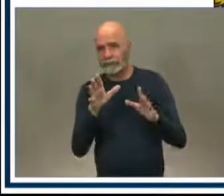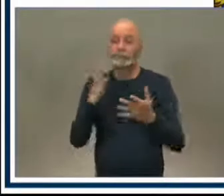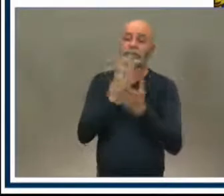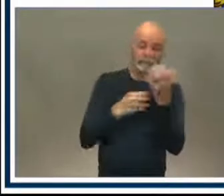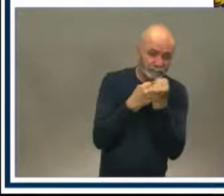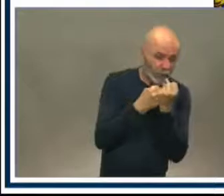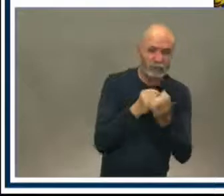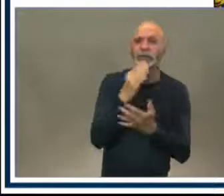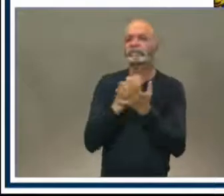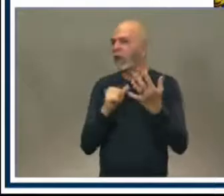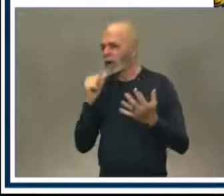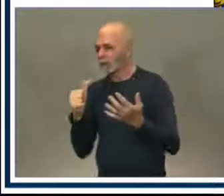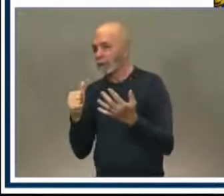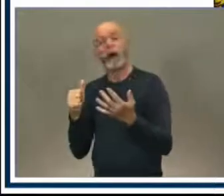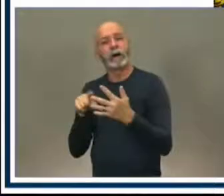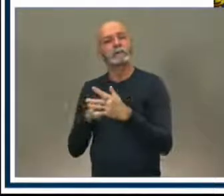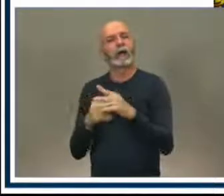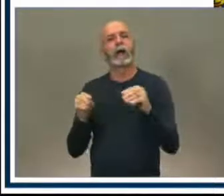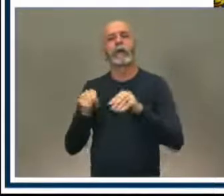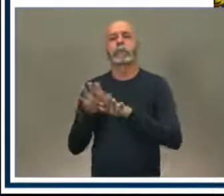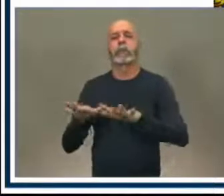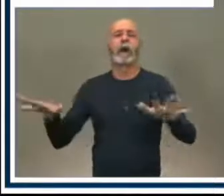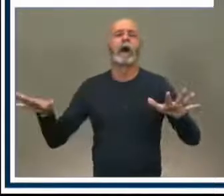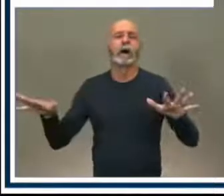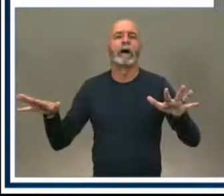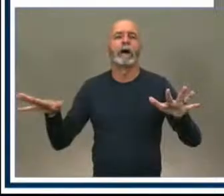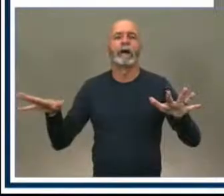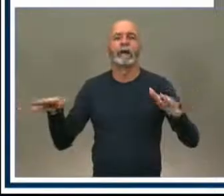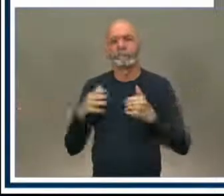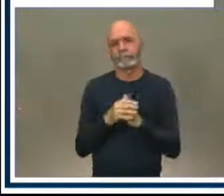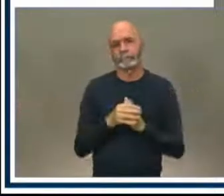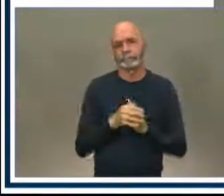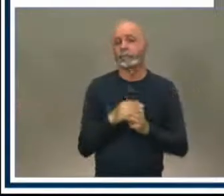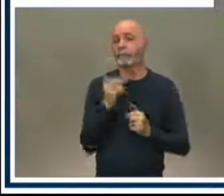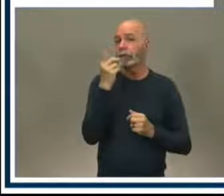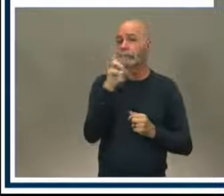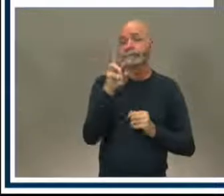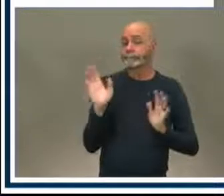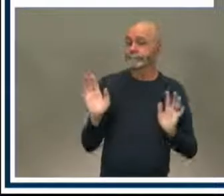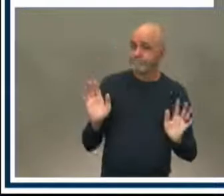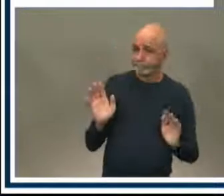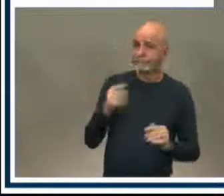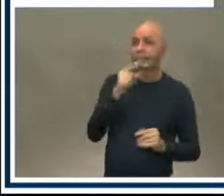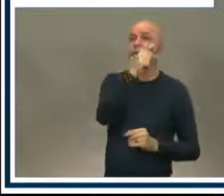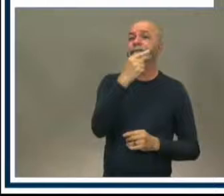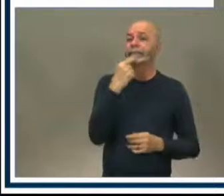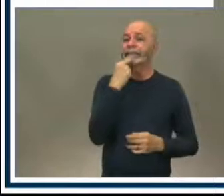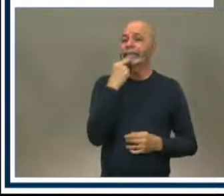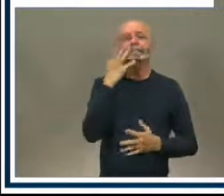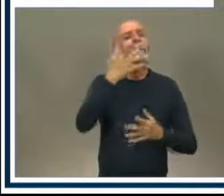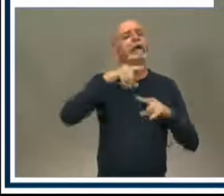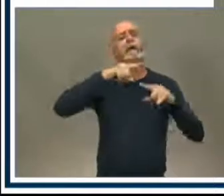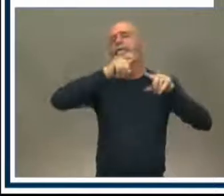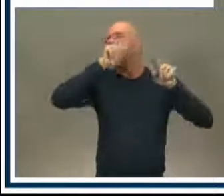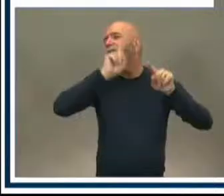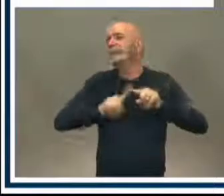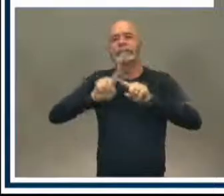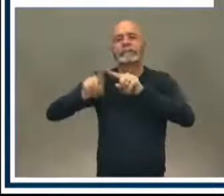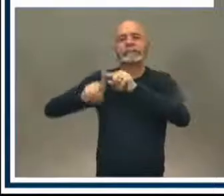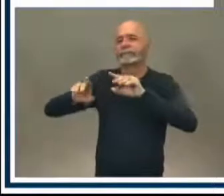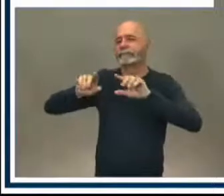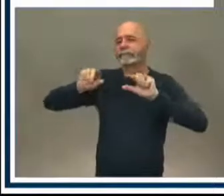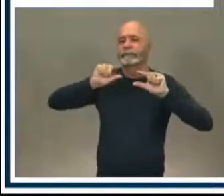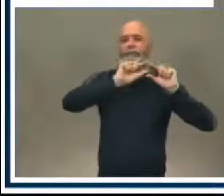spread? So what we know is you've had a fairly large number of people from a number of